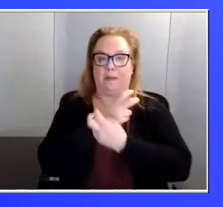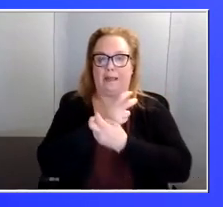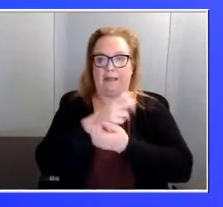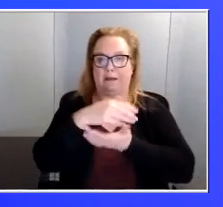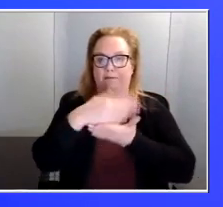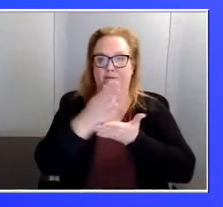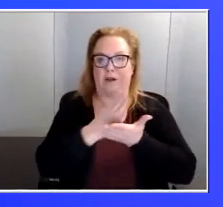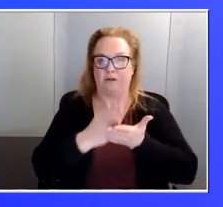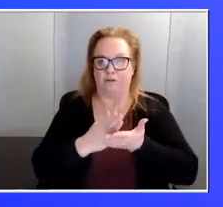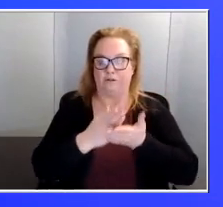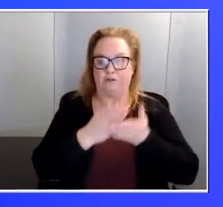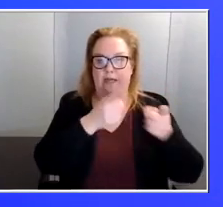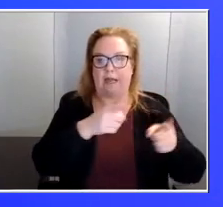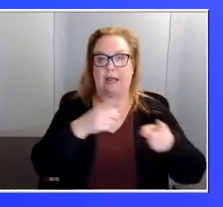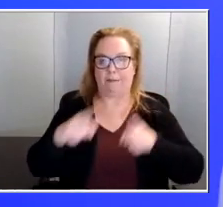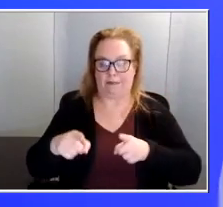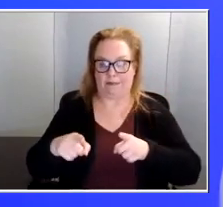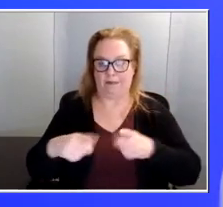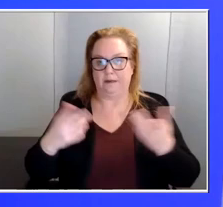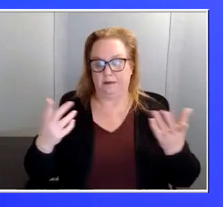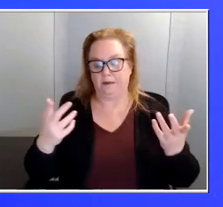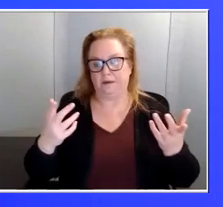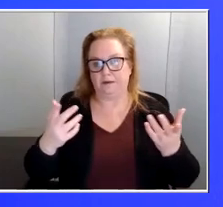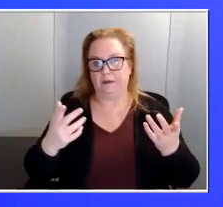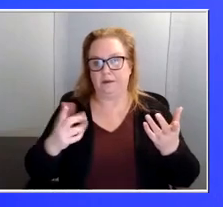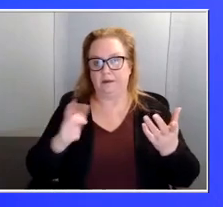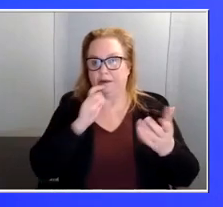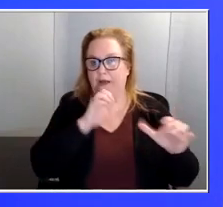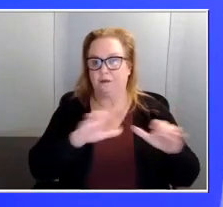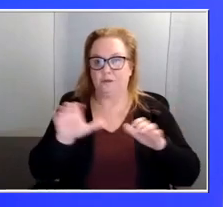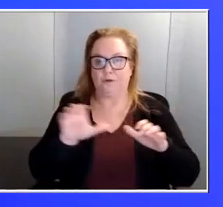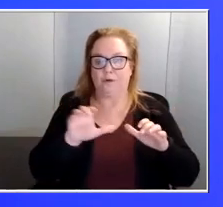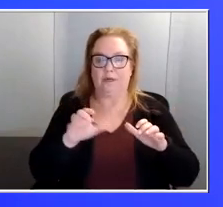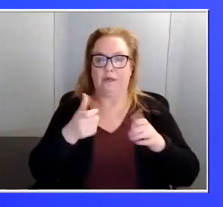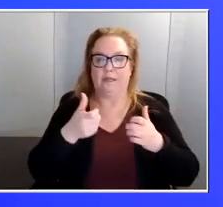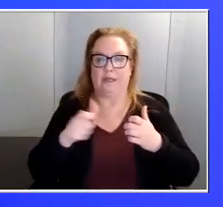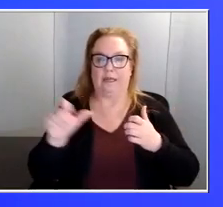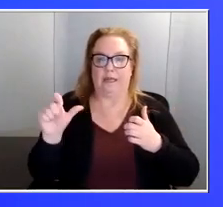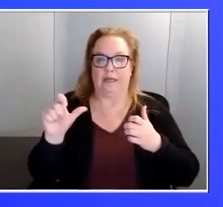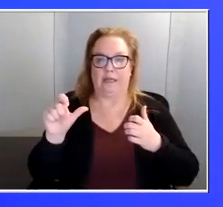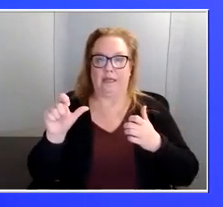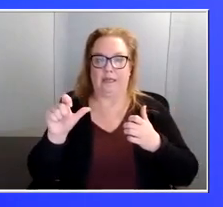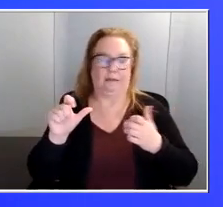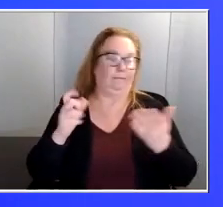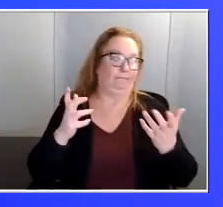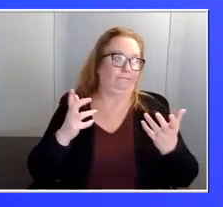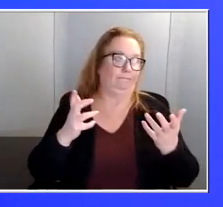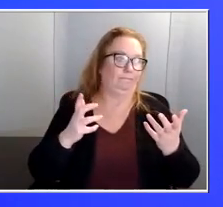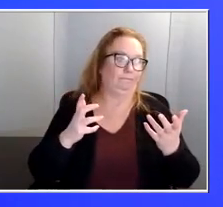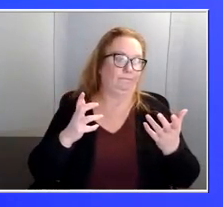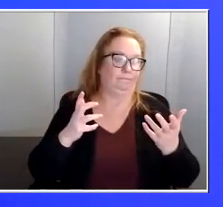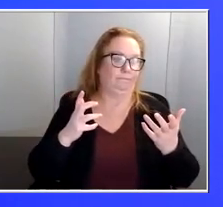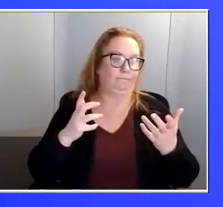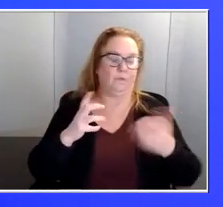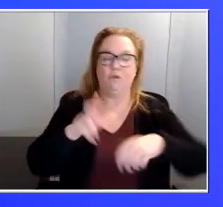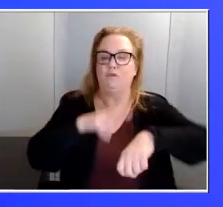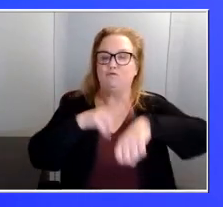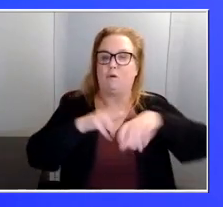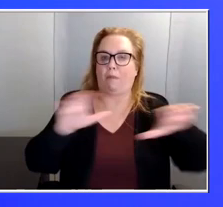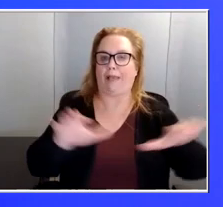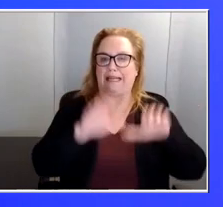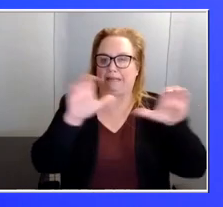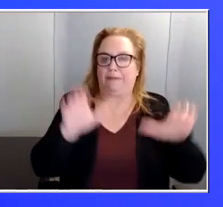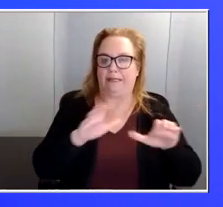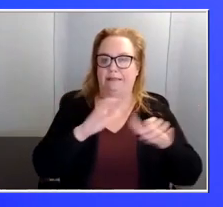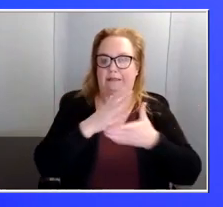happen, which is a pathological fracture from not doing any kind of, or if they're doing any kind of regular normal activities